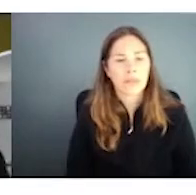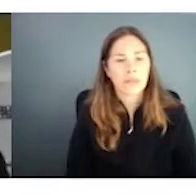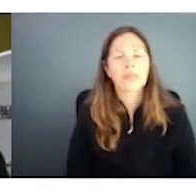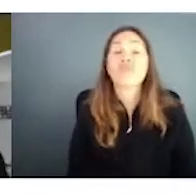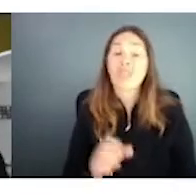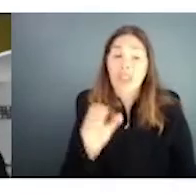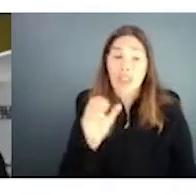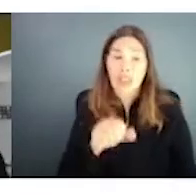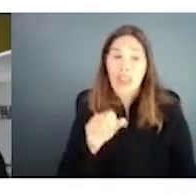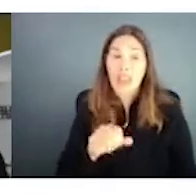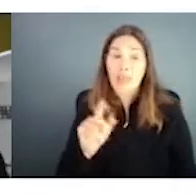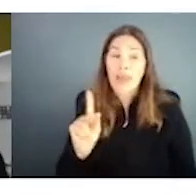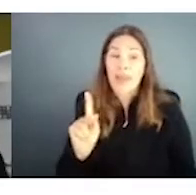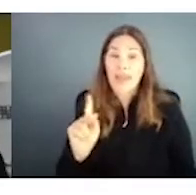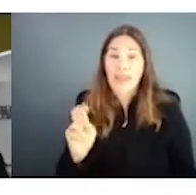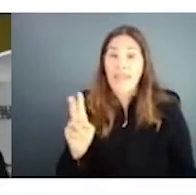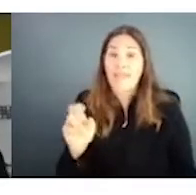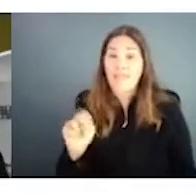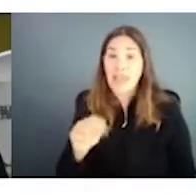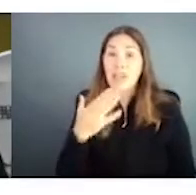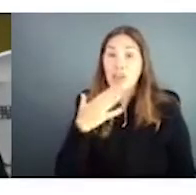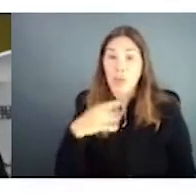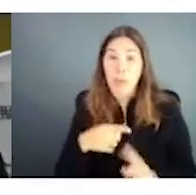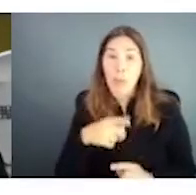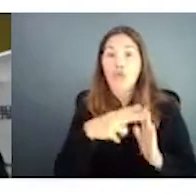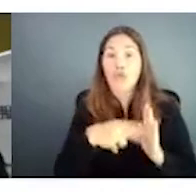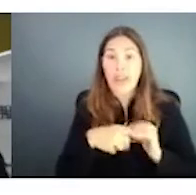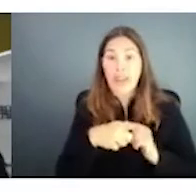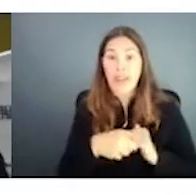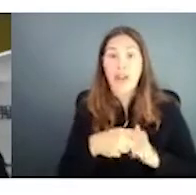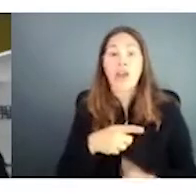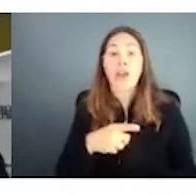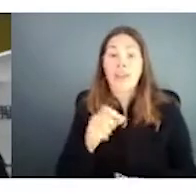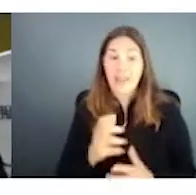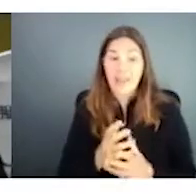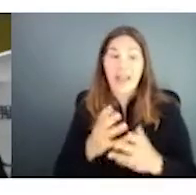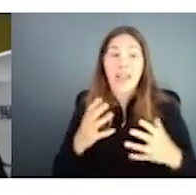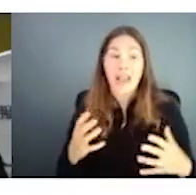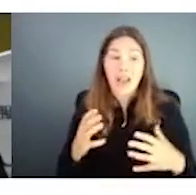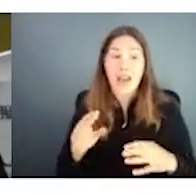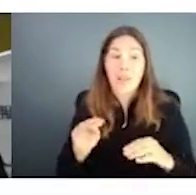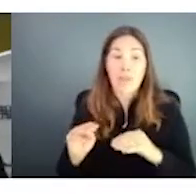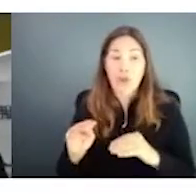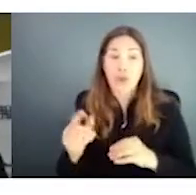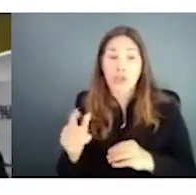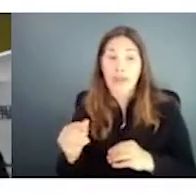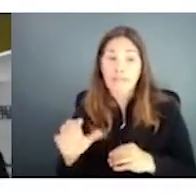Yep, Kevin brings up a great point. There's a lot of motion graphic templates, title